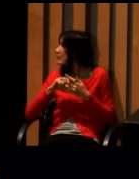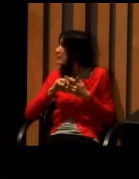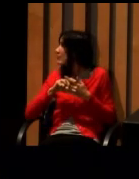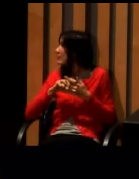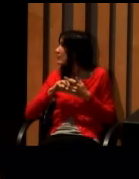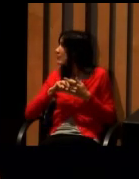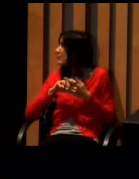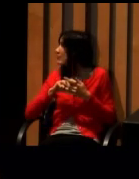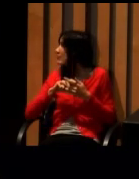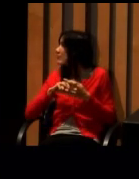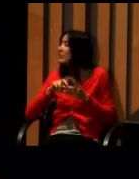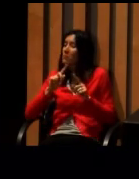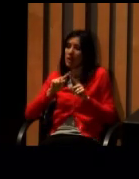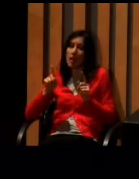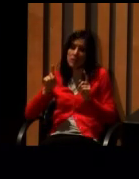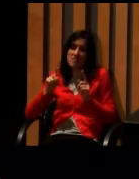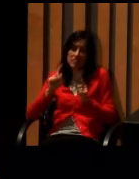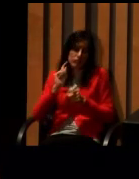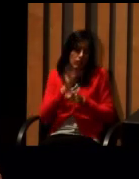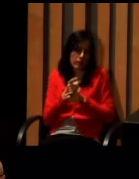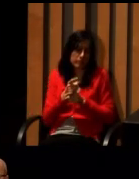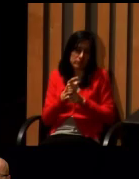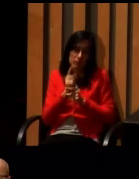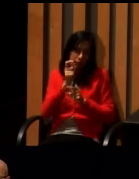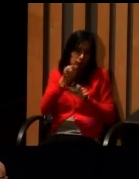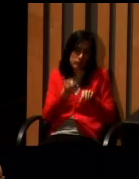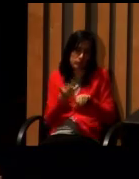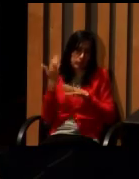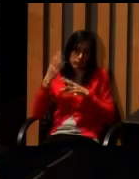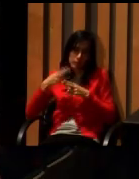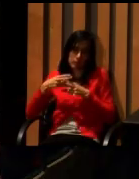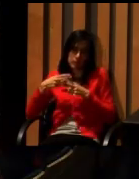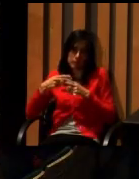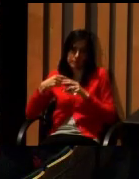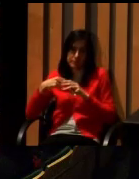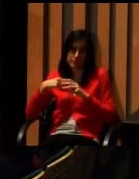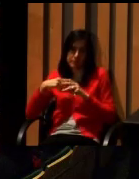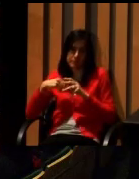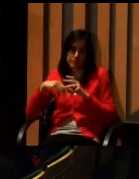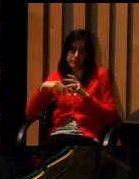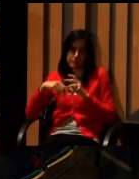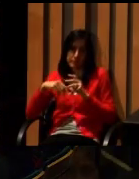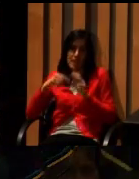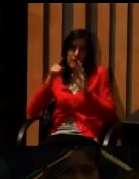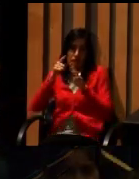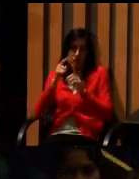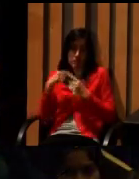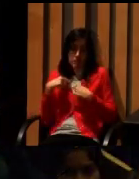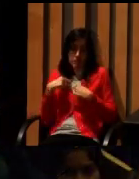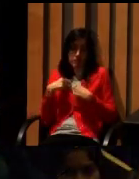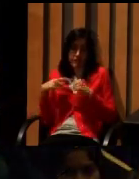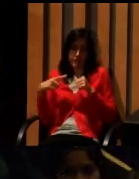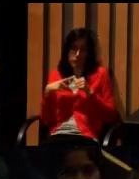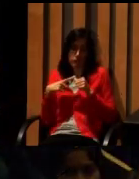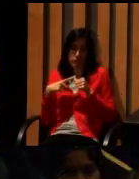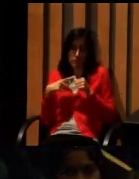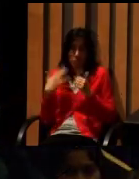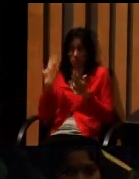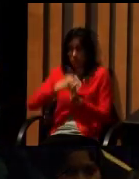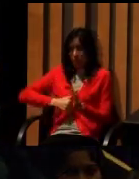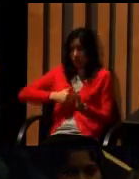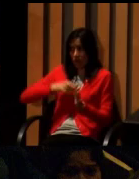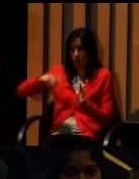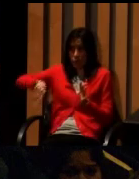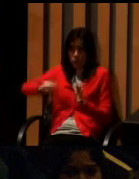But the big thing is abolish the one that's there first. Yeah, well, first of all, I just want to apologize to any Native American, because I'm not a racist. I know I'm not a racist.